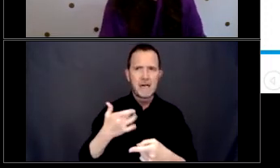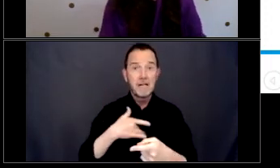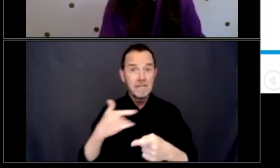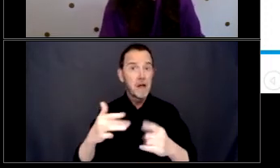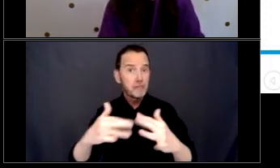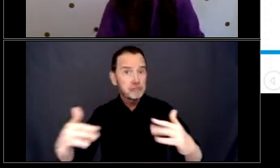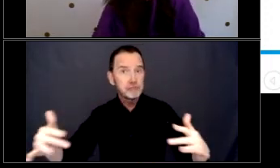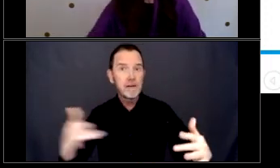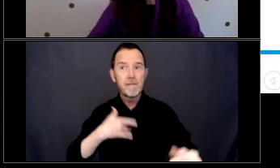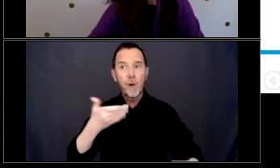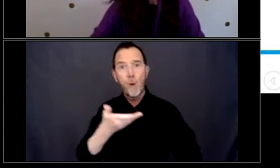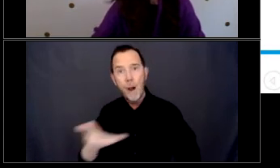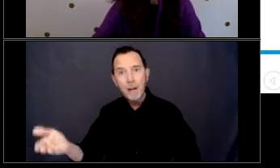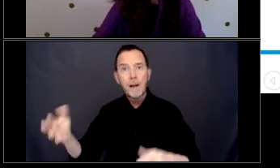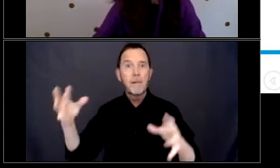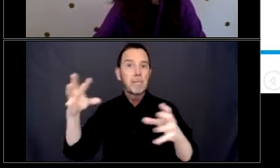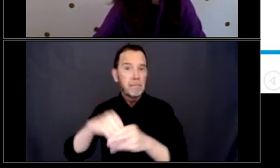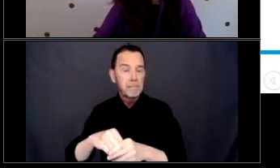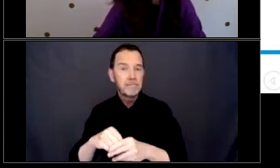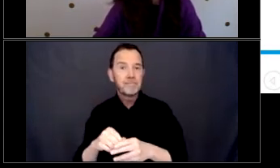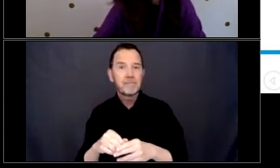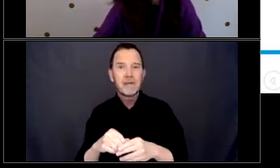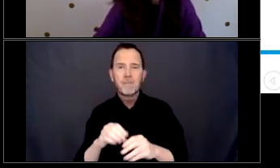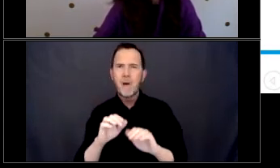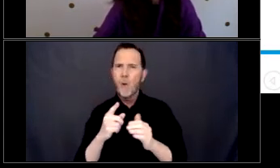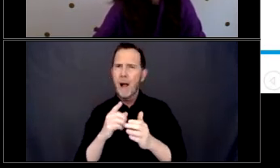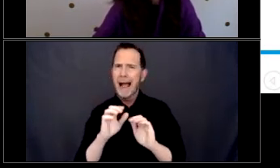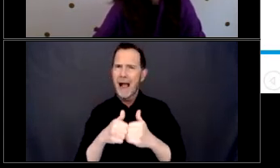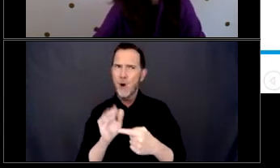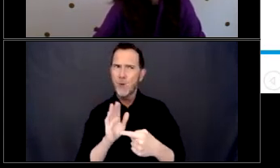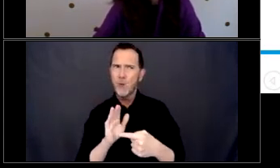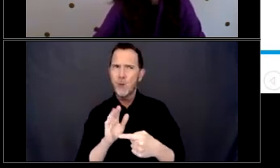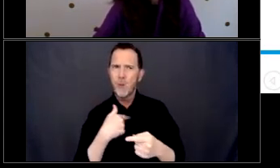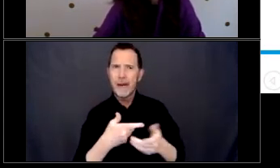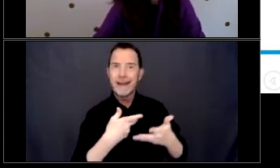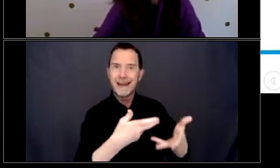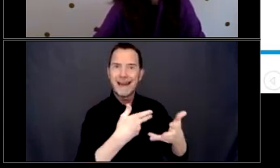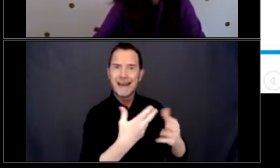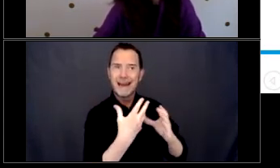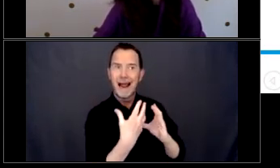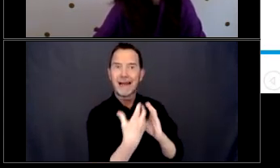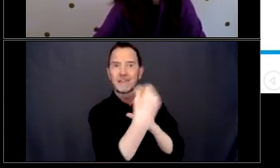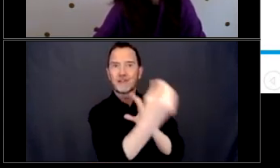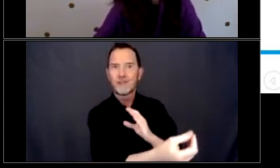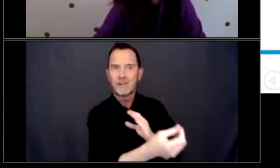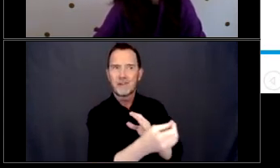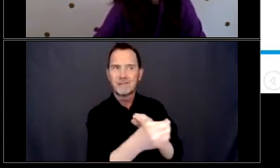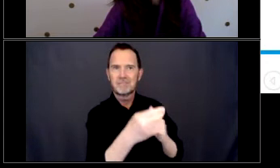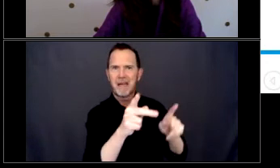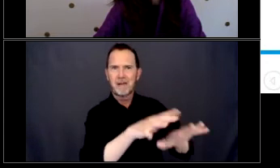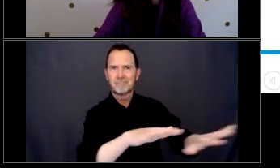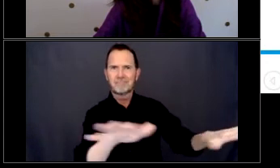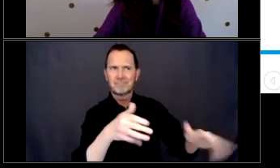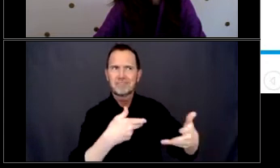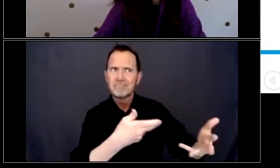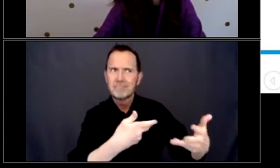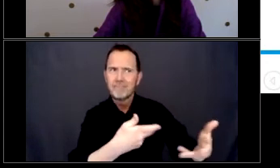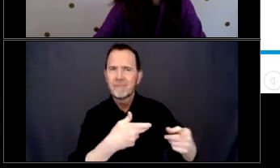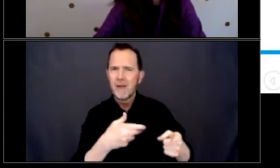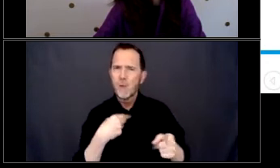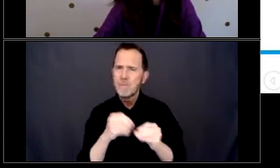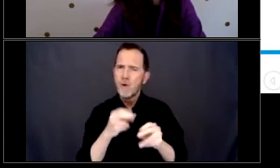I'd say we're a lot more cautious about that. And the reason we're cautious about that is because those of us who are deeply committed to this